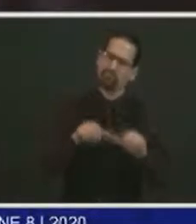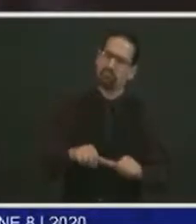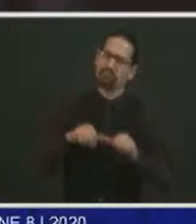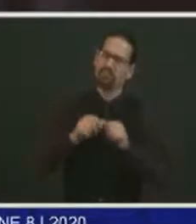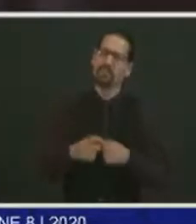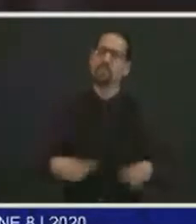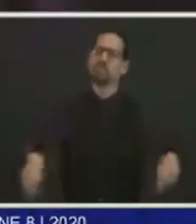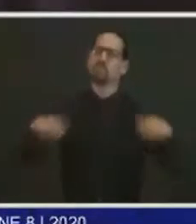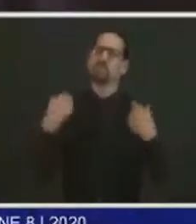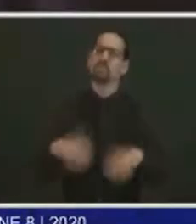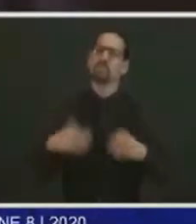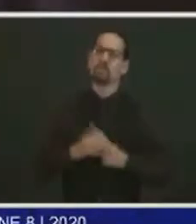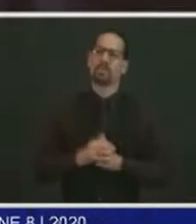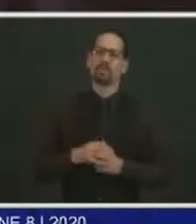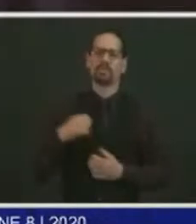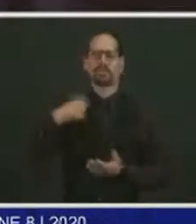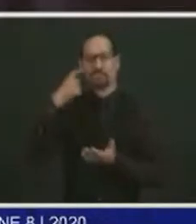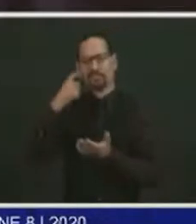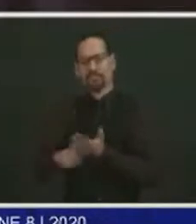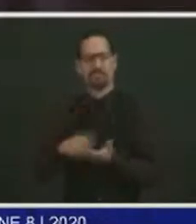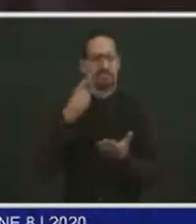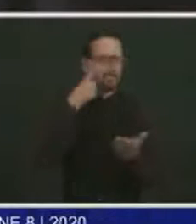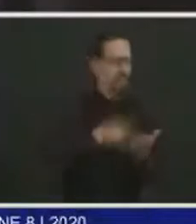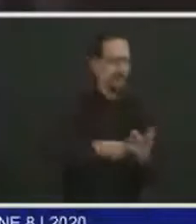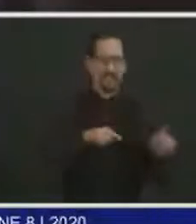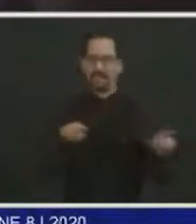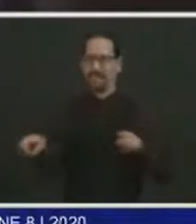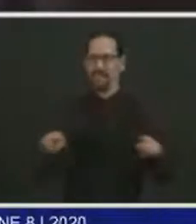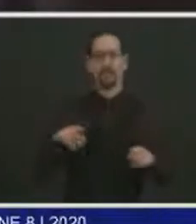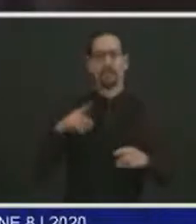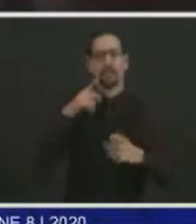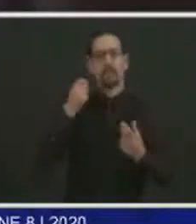have spanned generations. This is